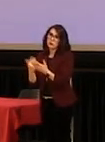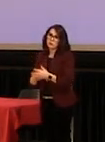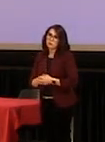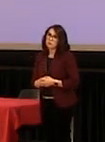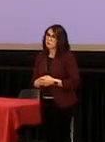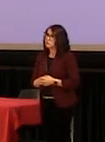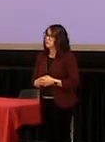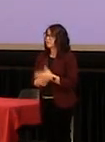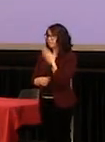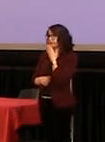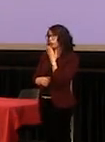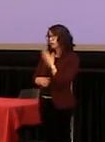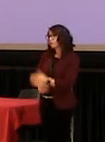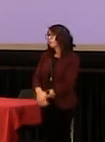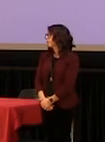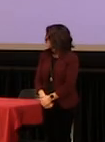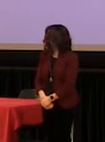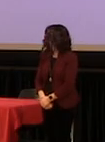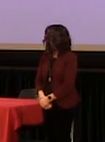Thank you.